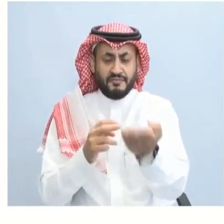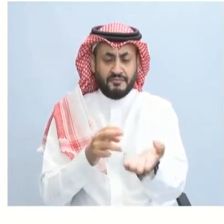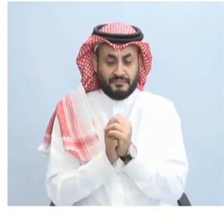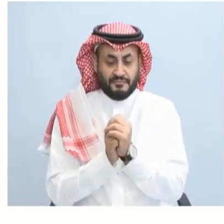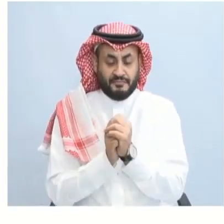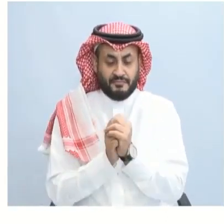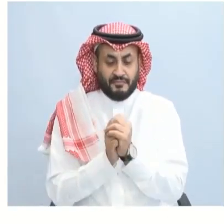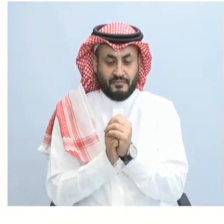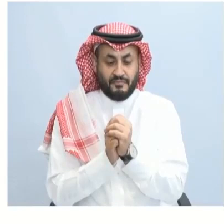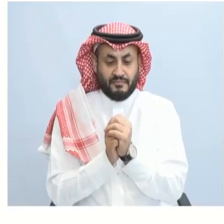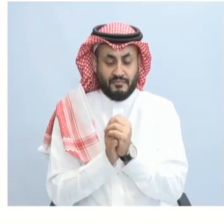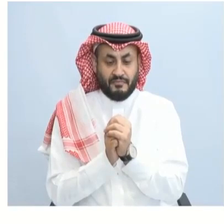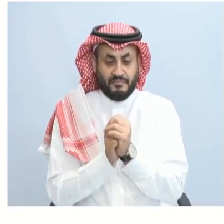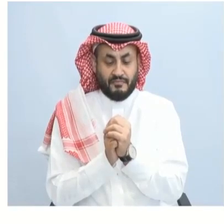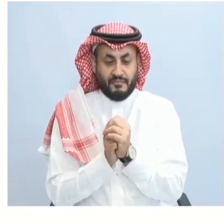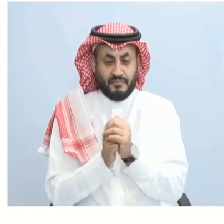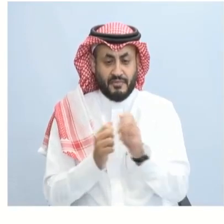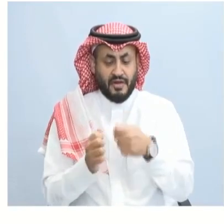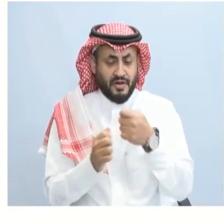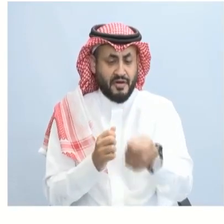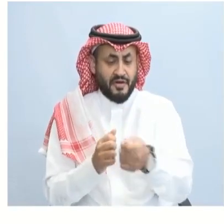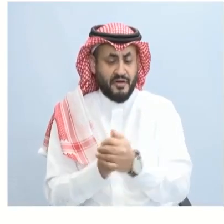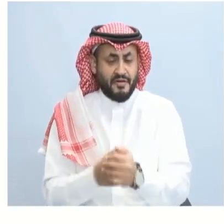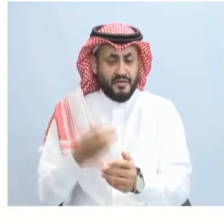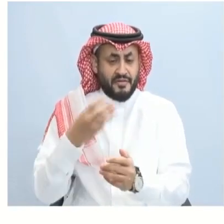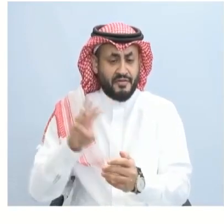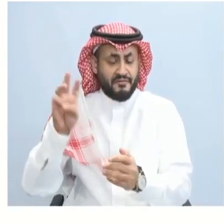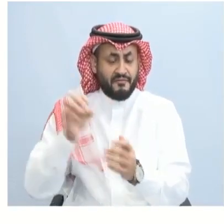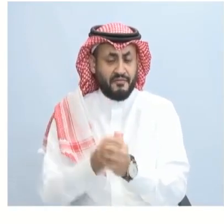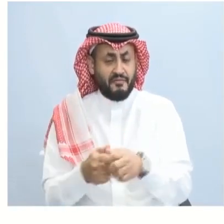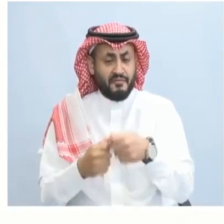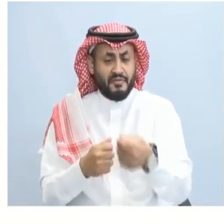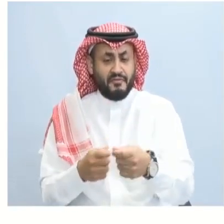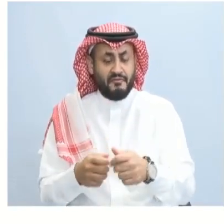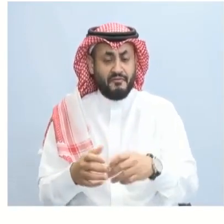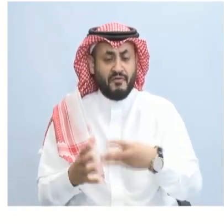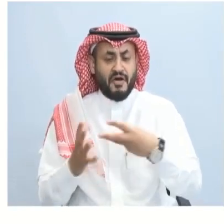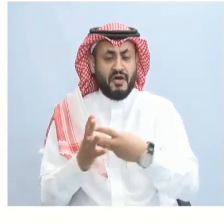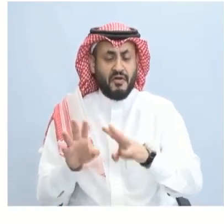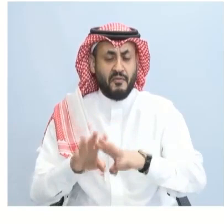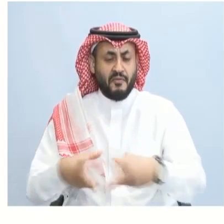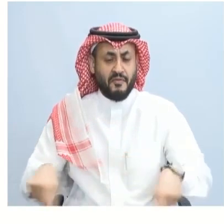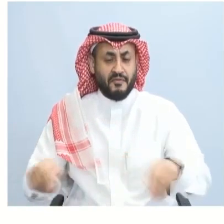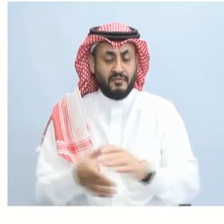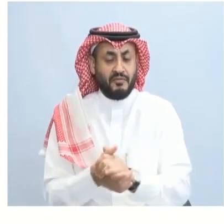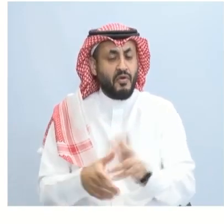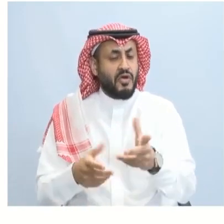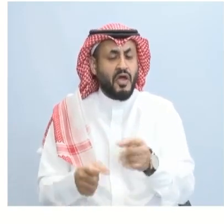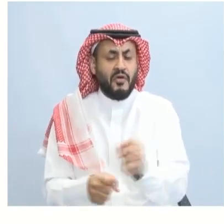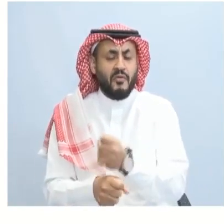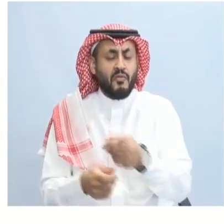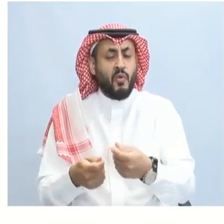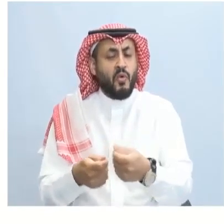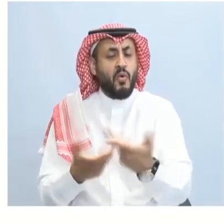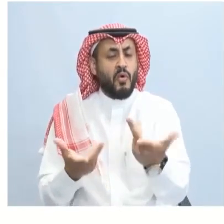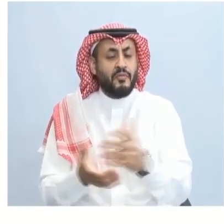start. My parents gave me 30,000 riyals for graduation. Wow. What are you going to do with all that